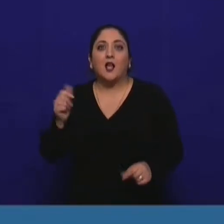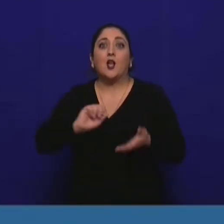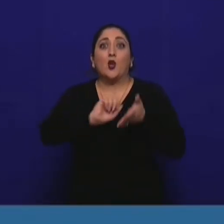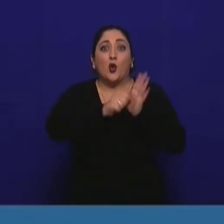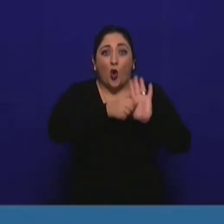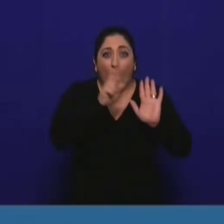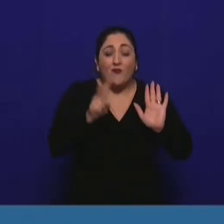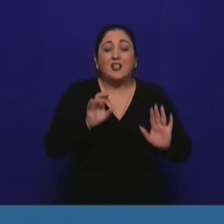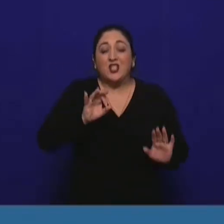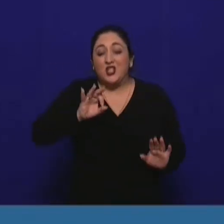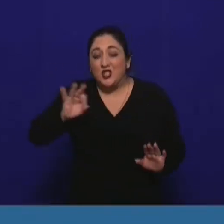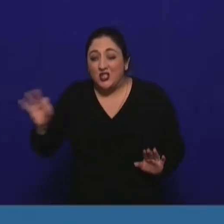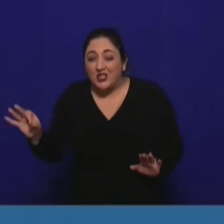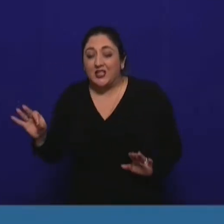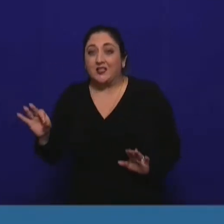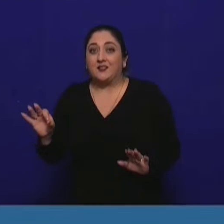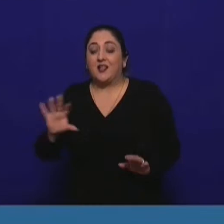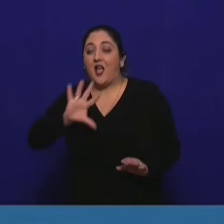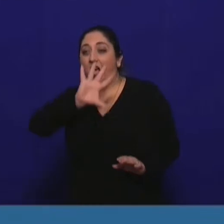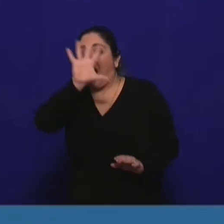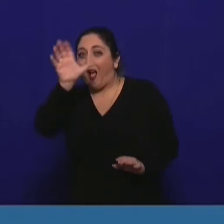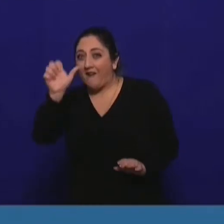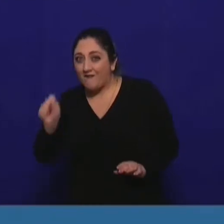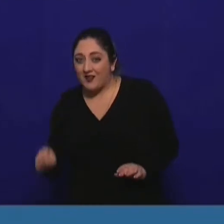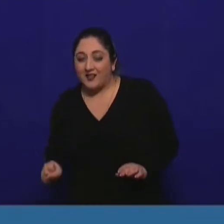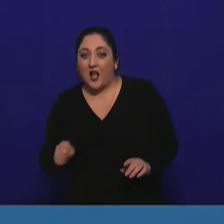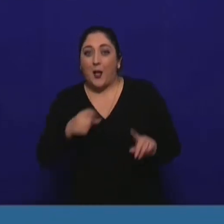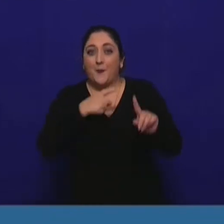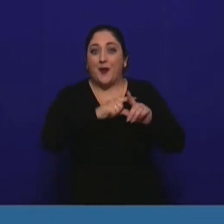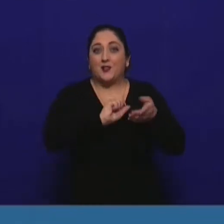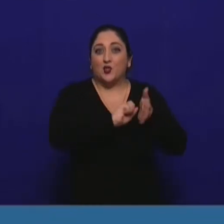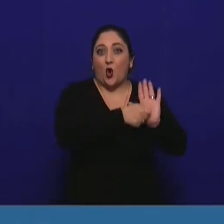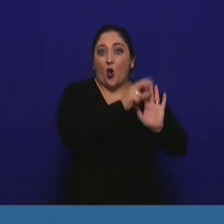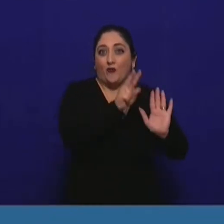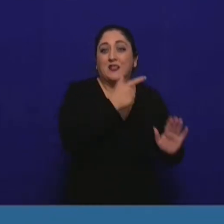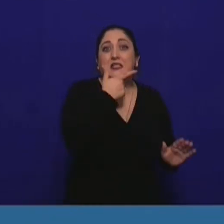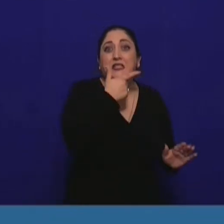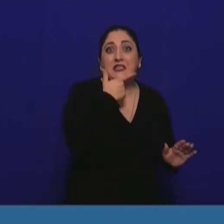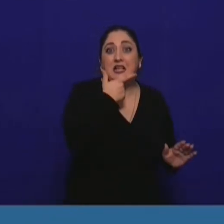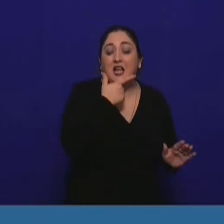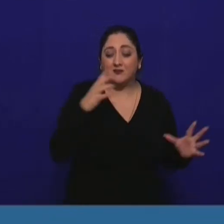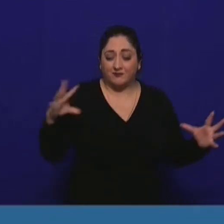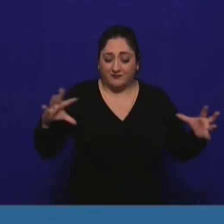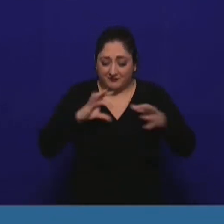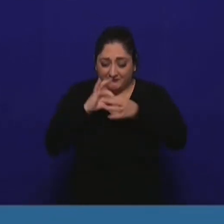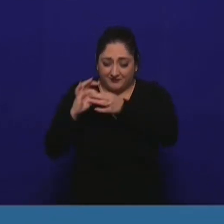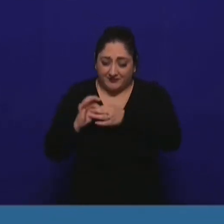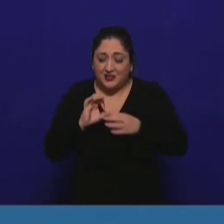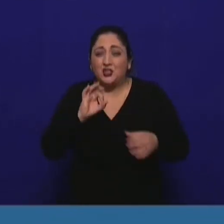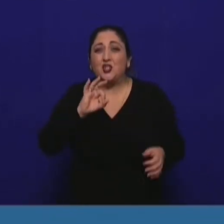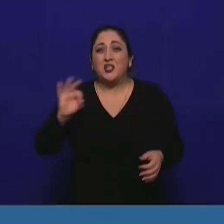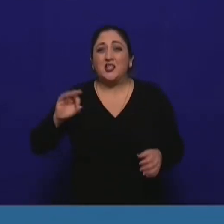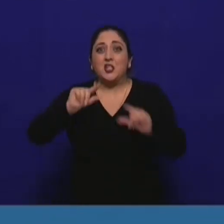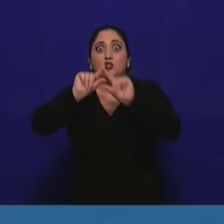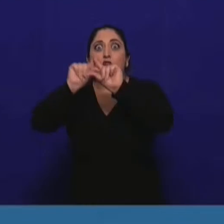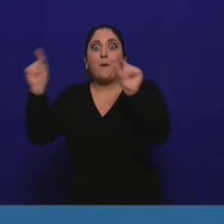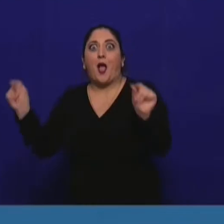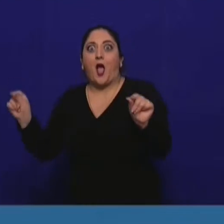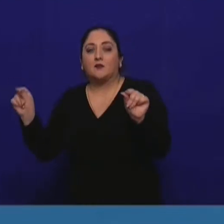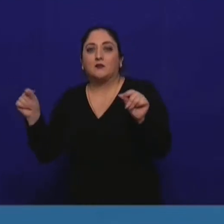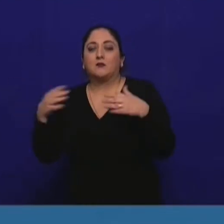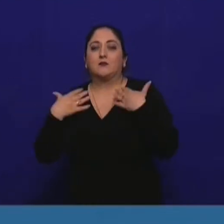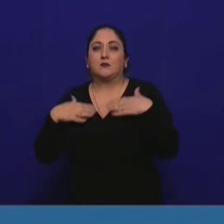bejn tal-Afrika t'isfel u tal-Ingilterra, però ir-Renju Unit introduċew dik il-lukanda ta' kwarantina biex min